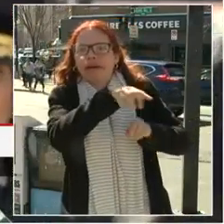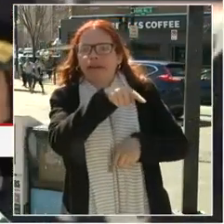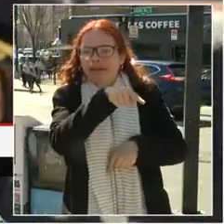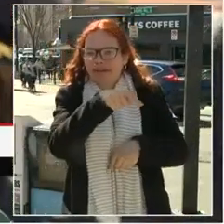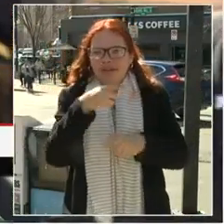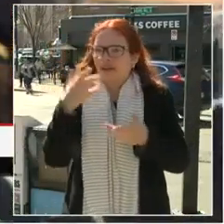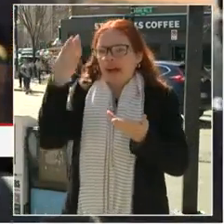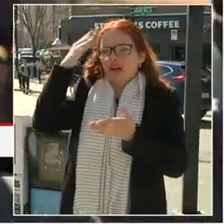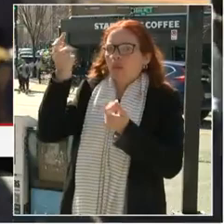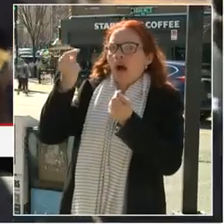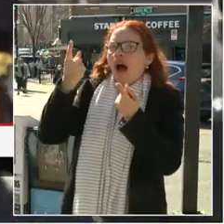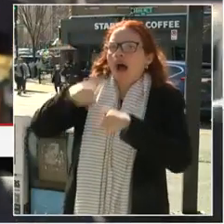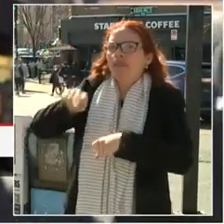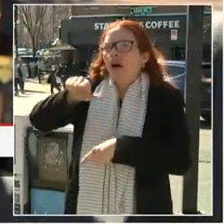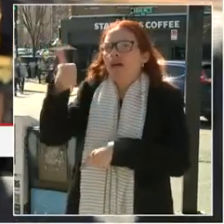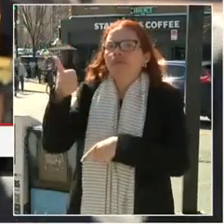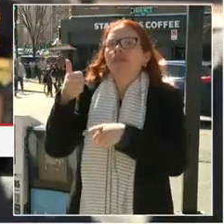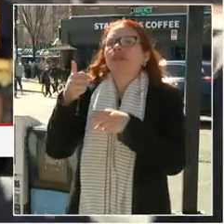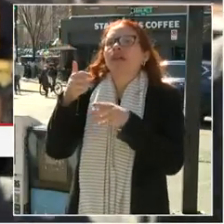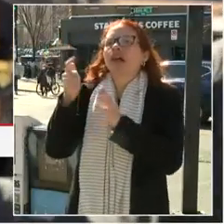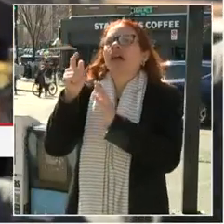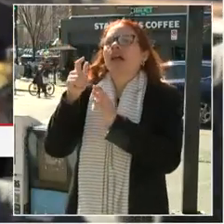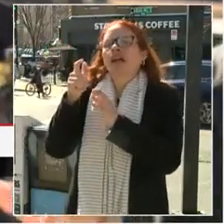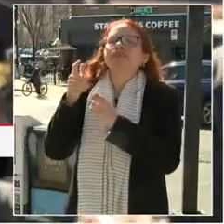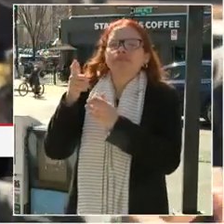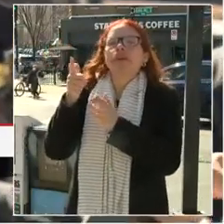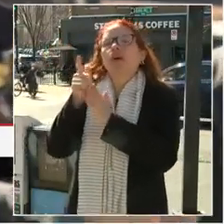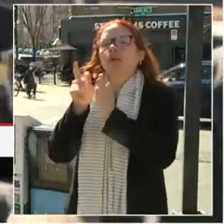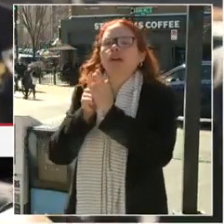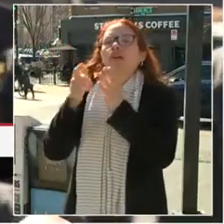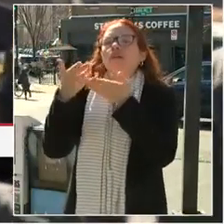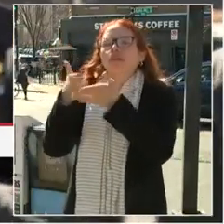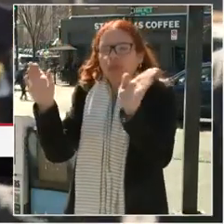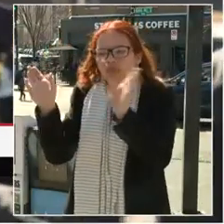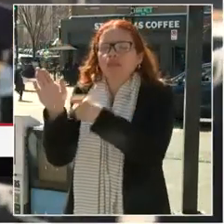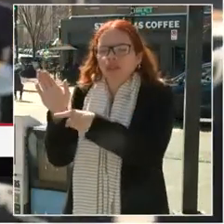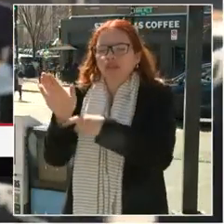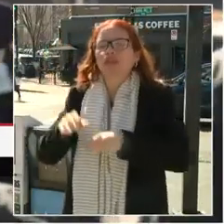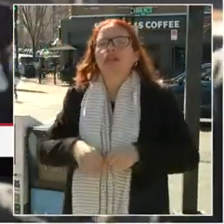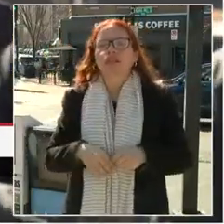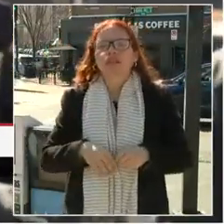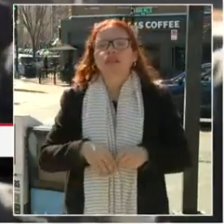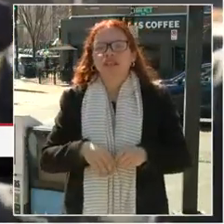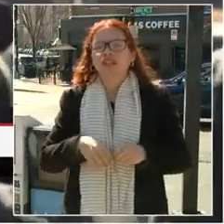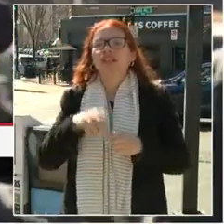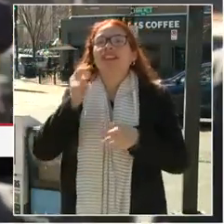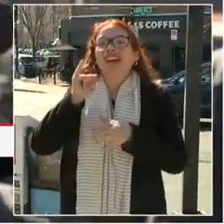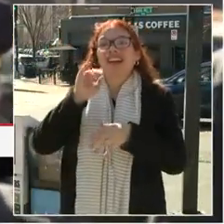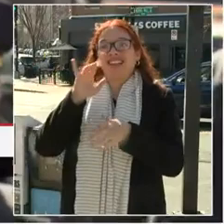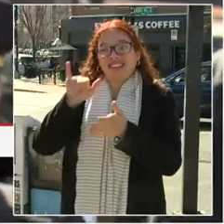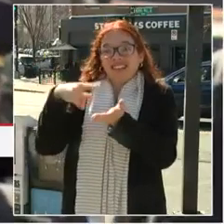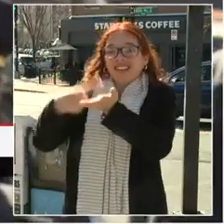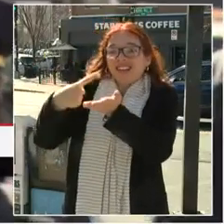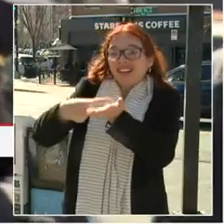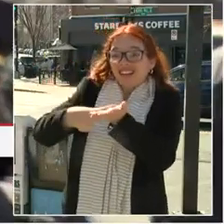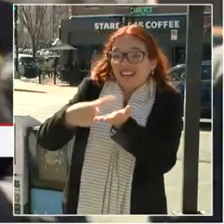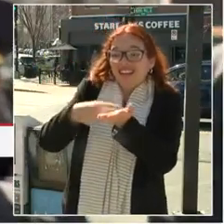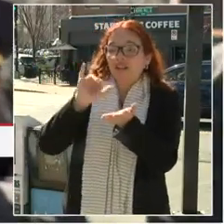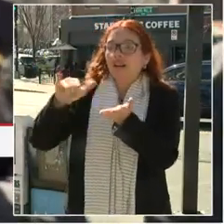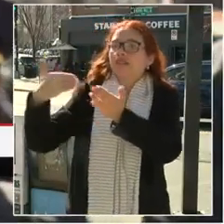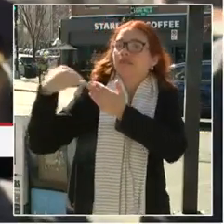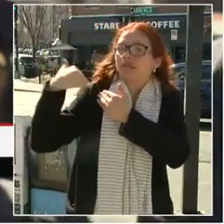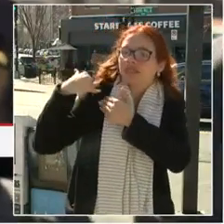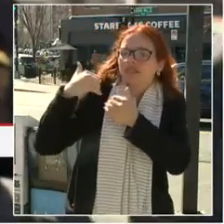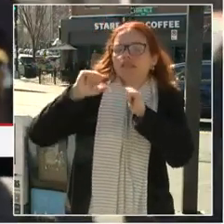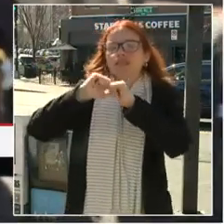Attorney General. I mean, literally. And so that type of discussion among responsible agencies